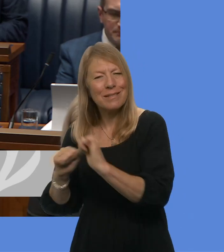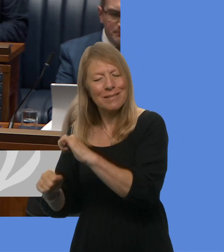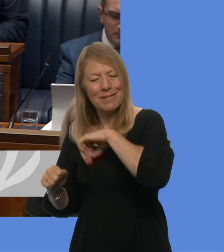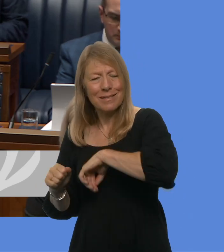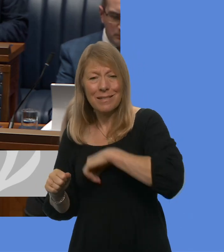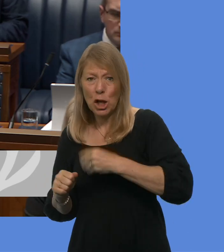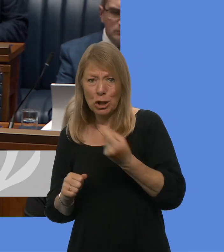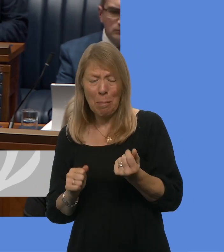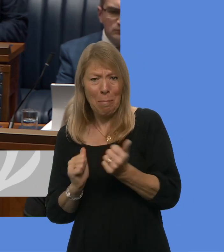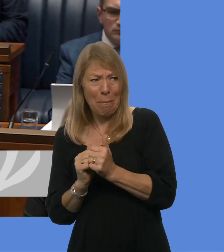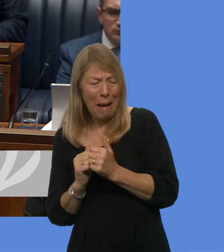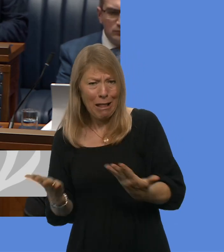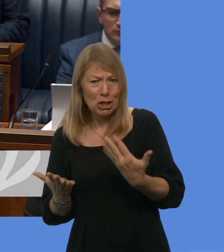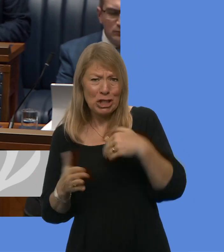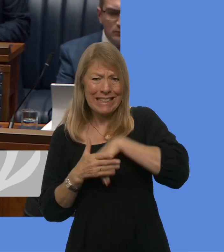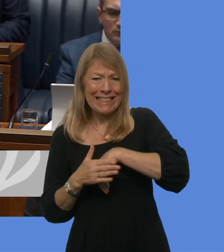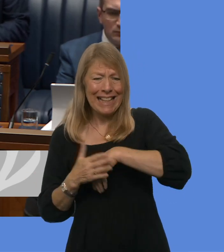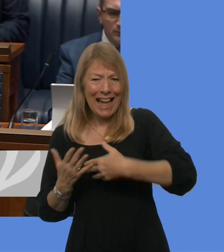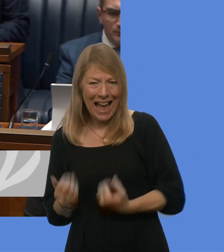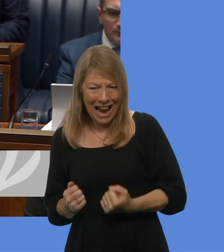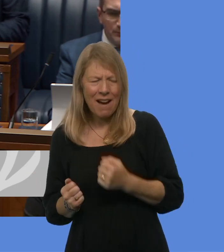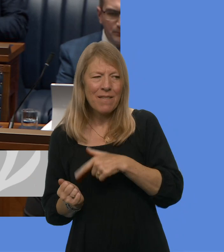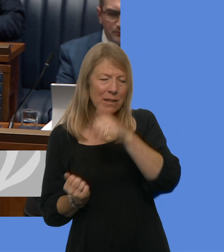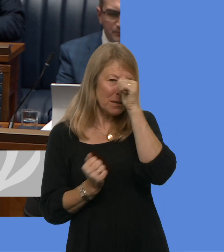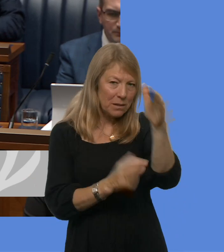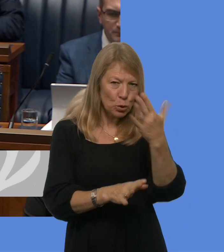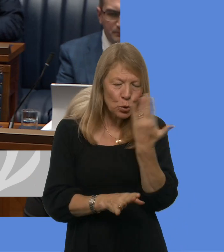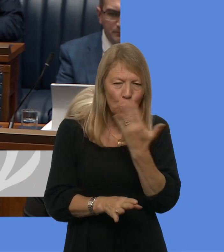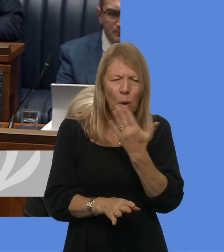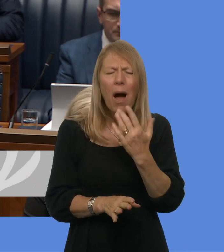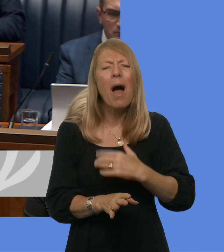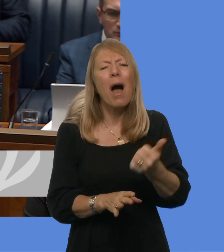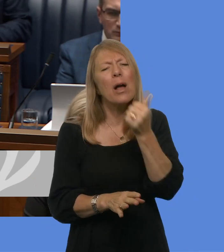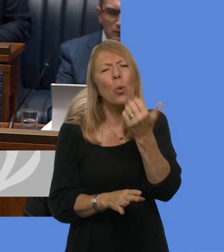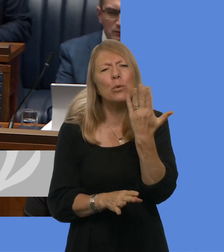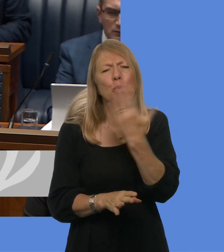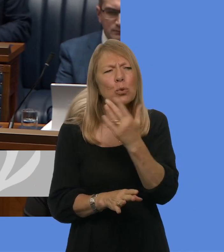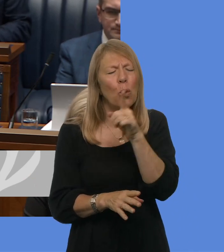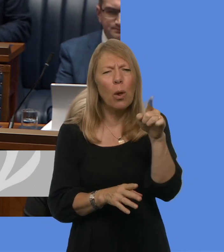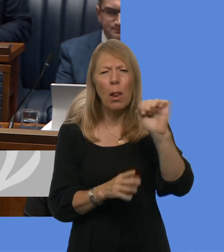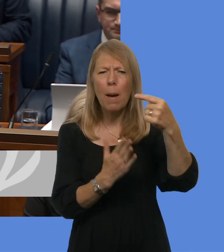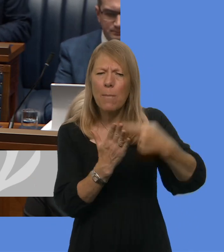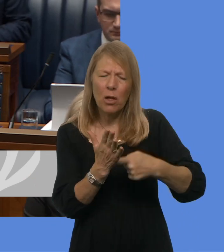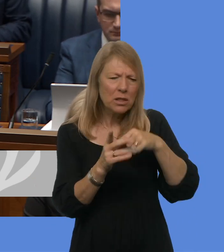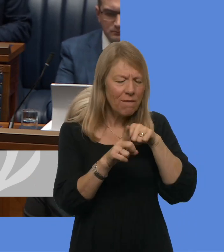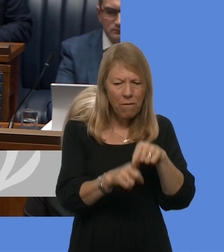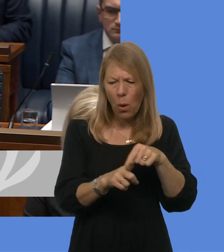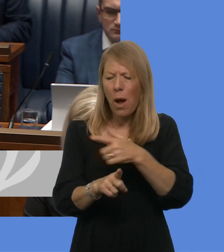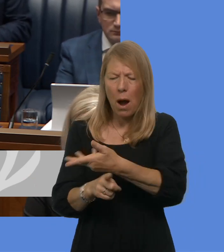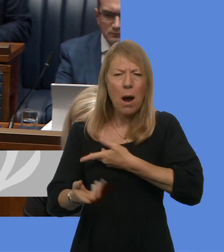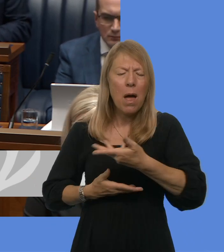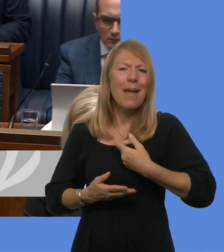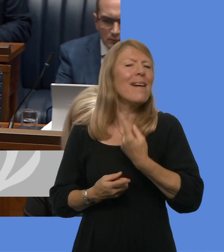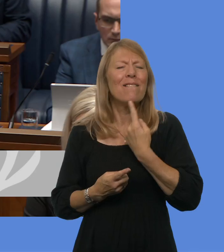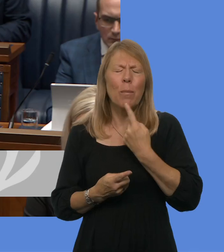catering staff within the Education Authority do take very seriously, and schools, when it comes to their policies, do take seriously. But it's an